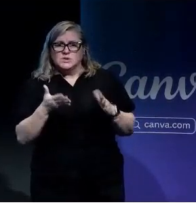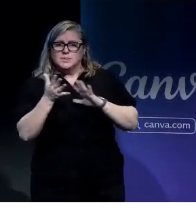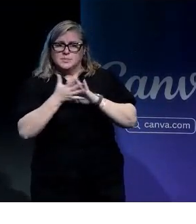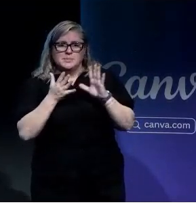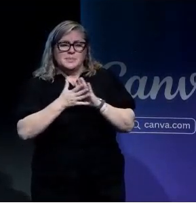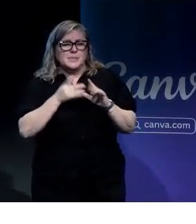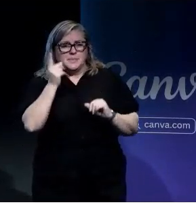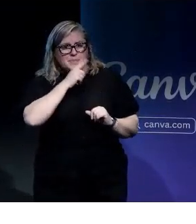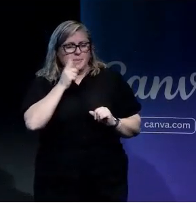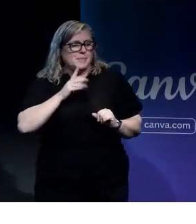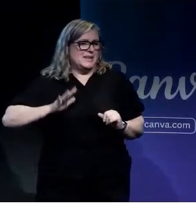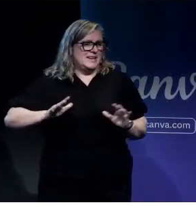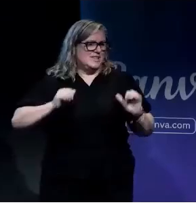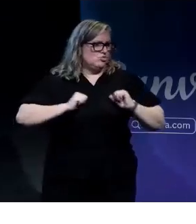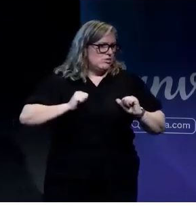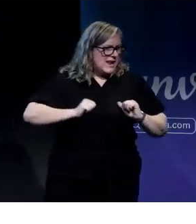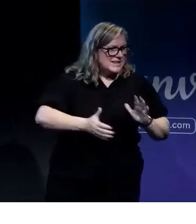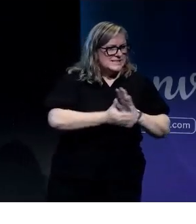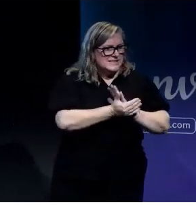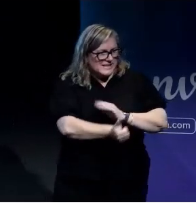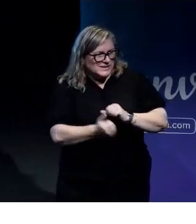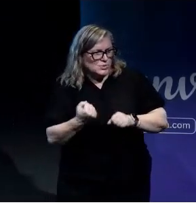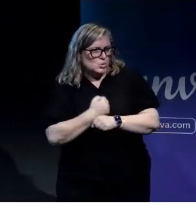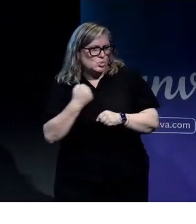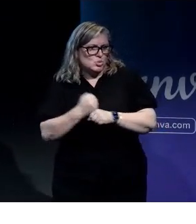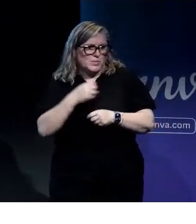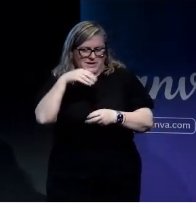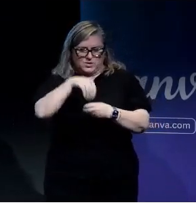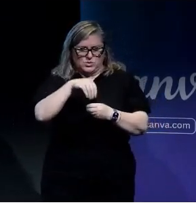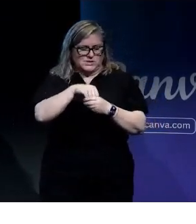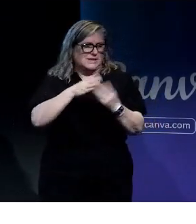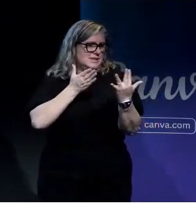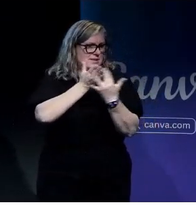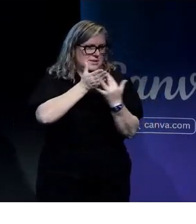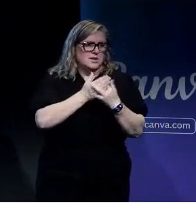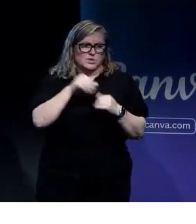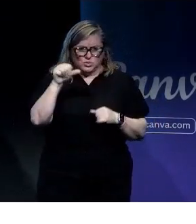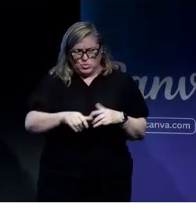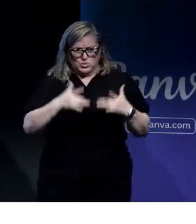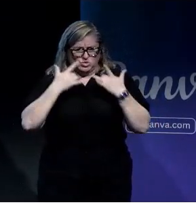the requisite training and skills to produce accessible content, and their content should be checked.